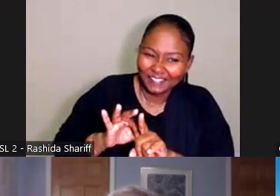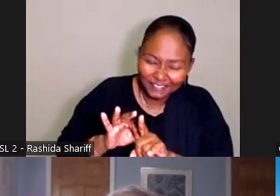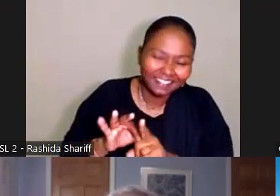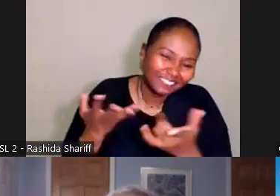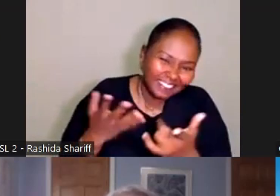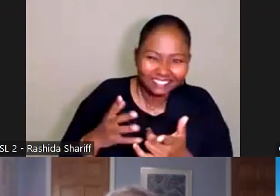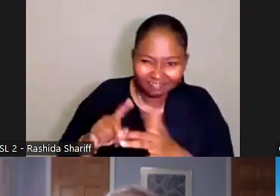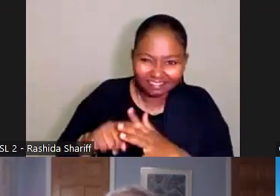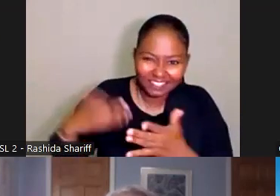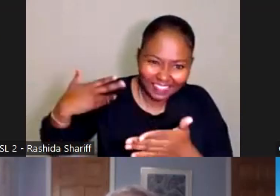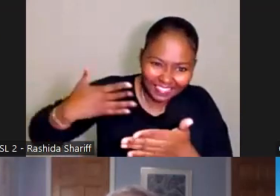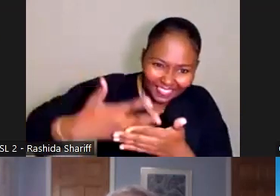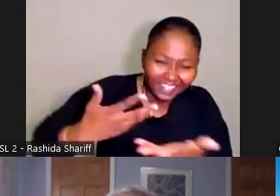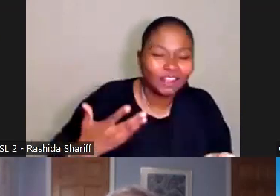forward.